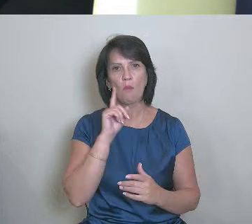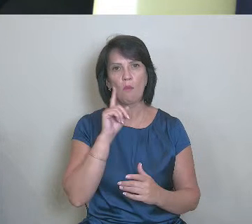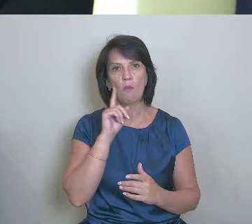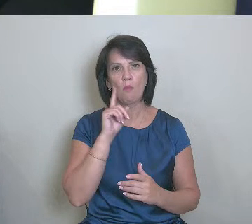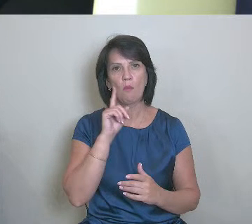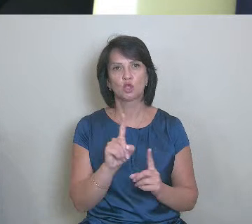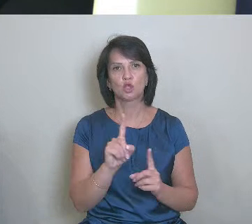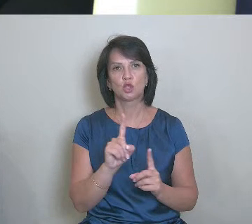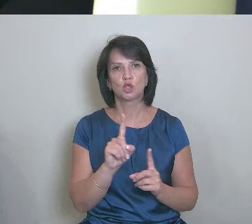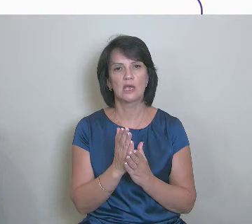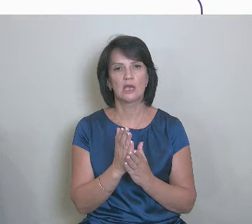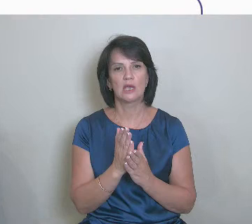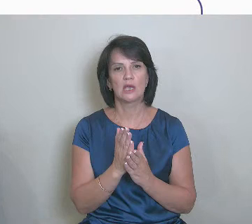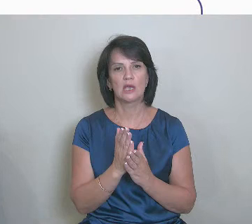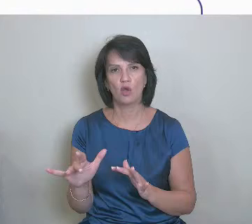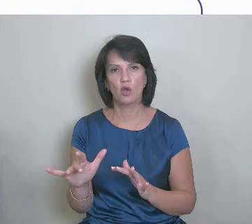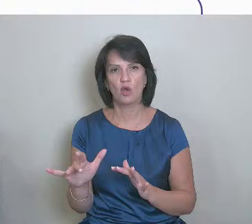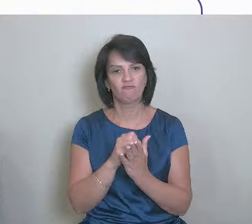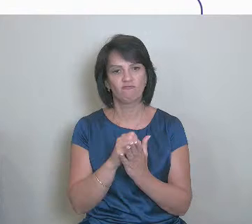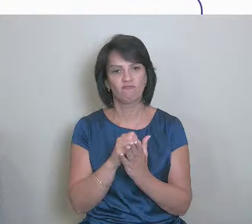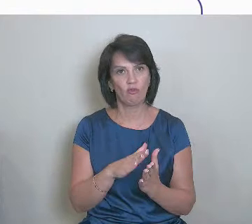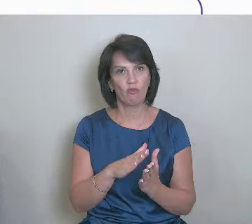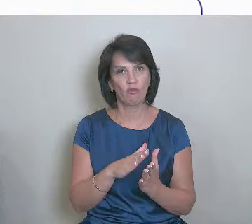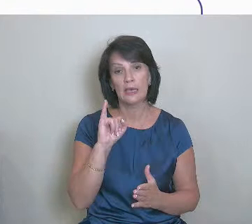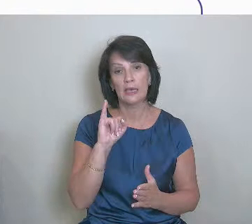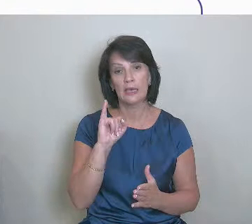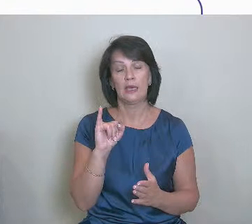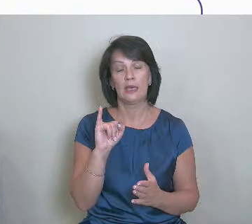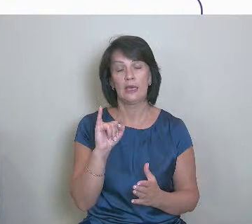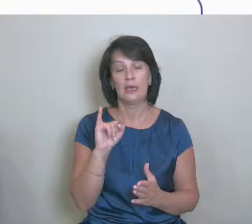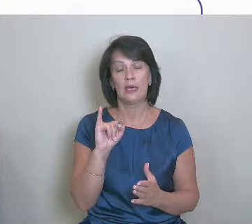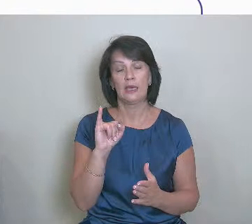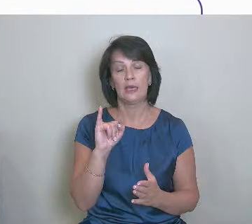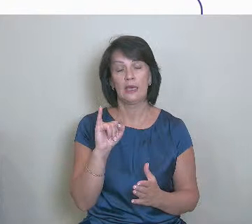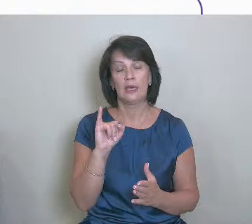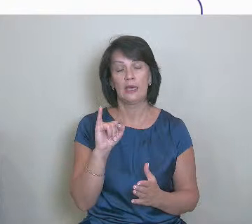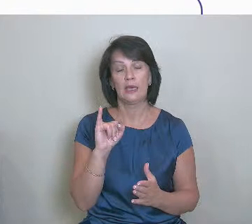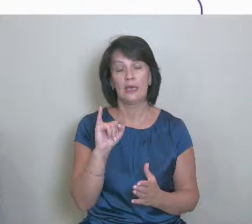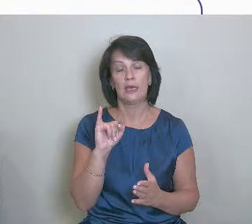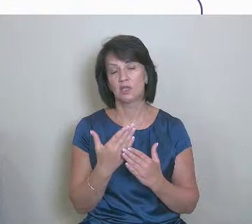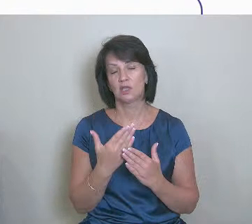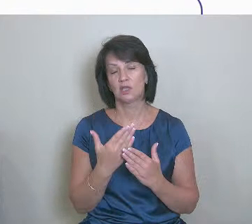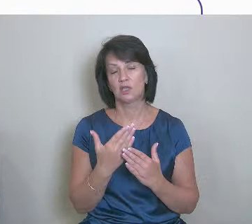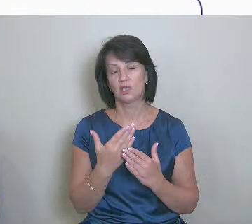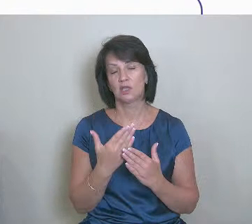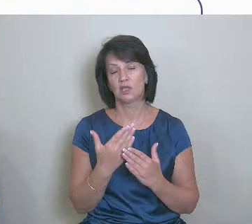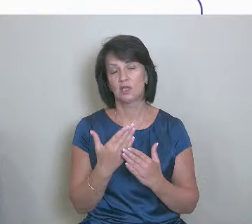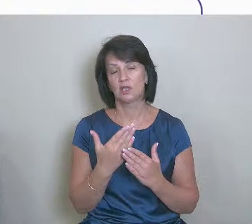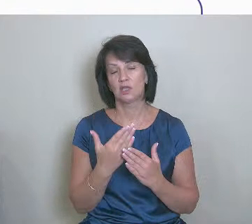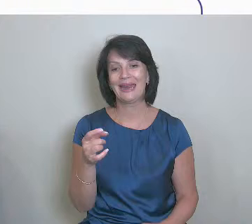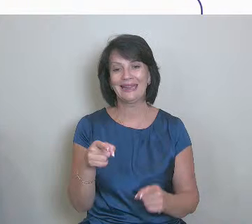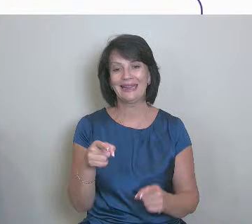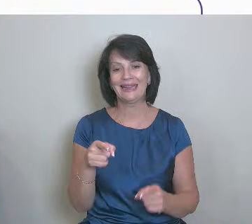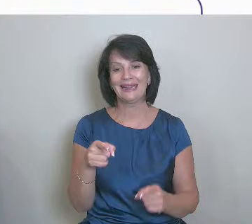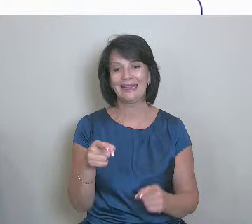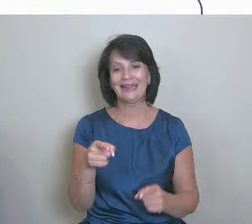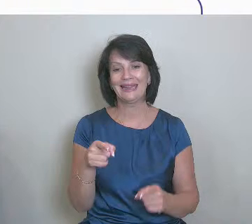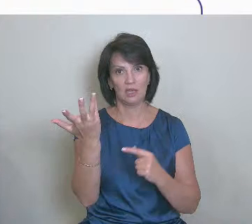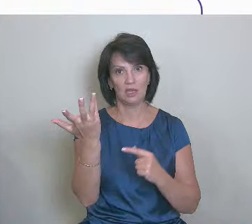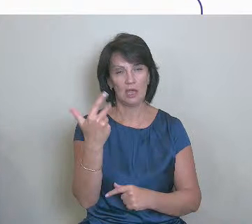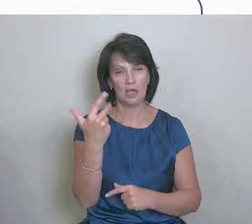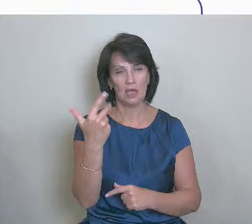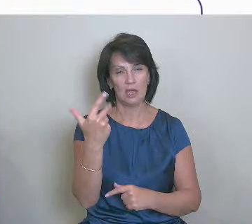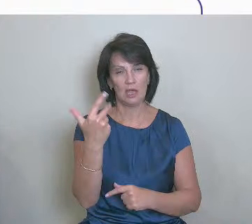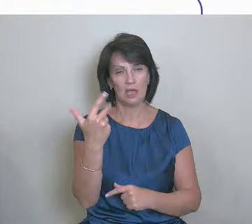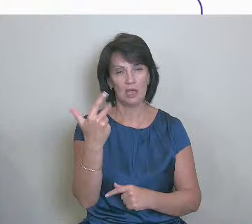208 are going to be also remarkable in this respect. They are nominating the candidates at present. So it seems that there are